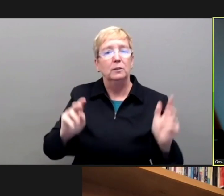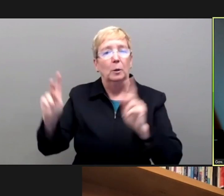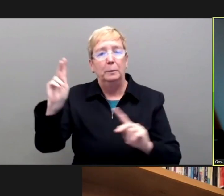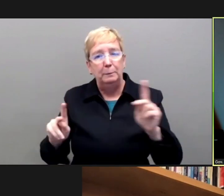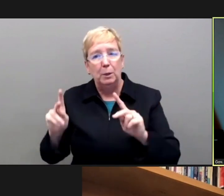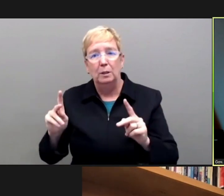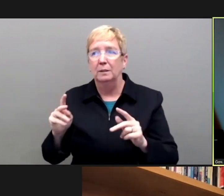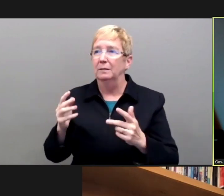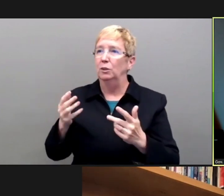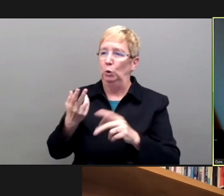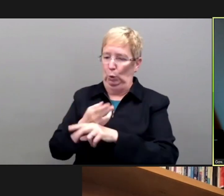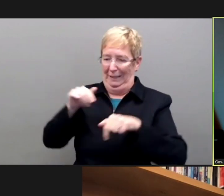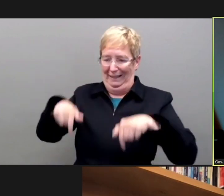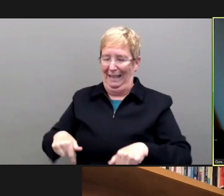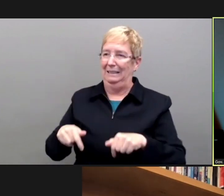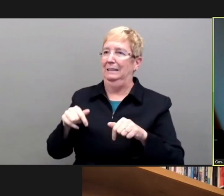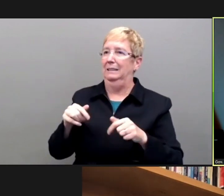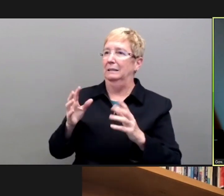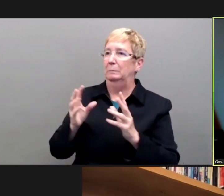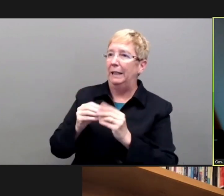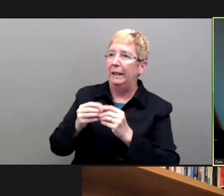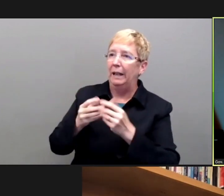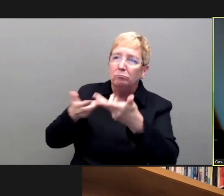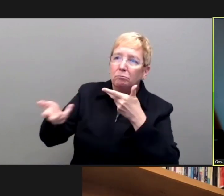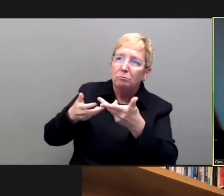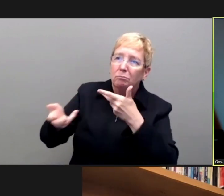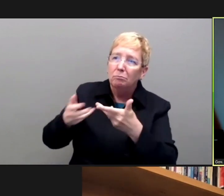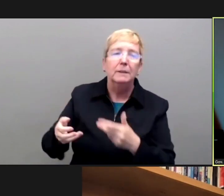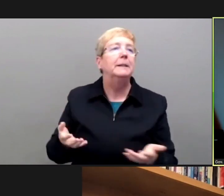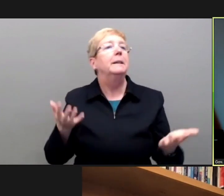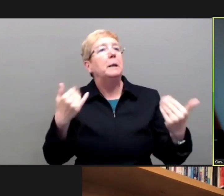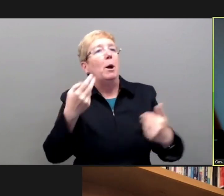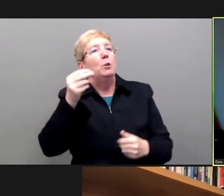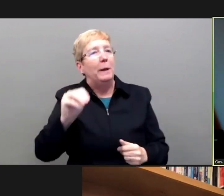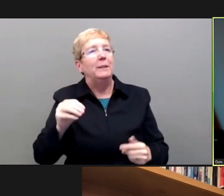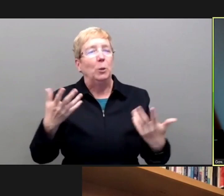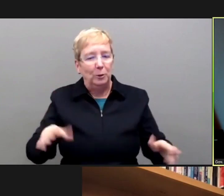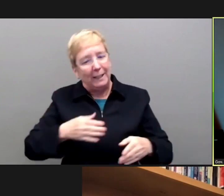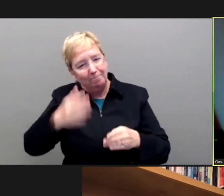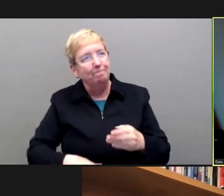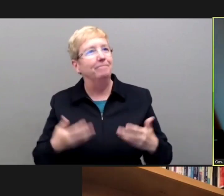appreciate you. And let's get this done, New Mexico. Thank you very much for tuning in.